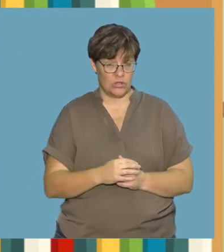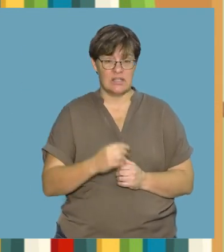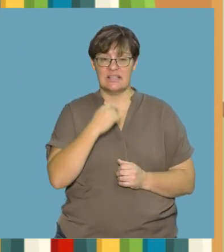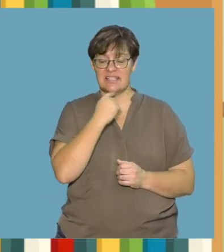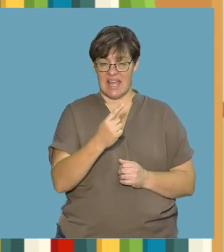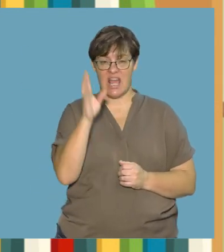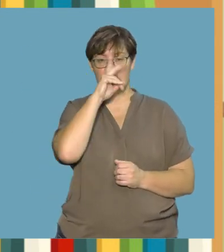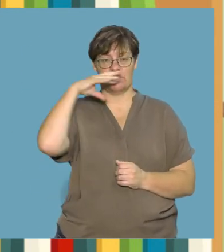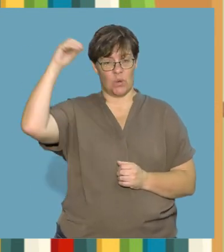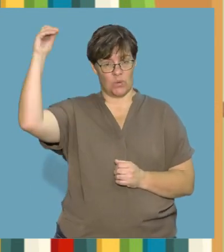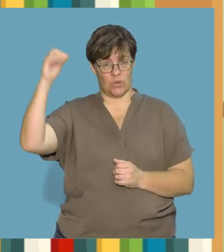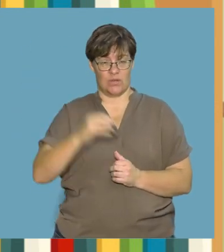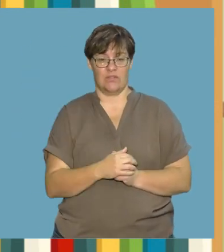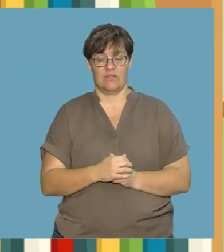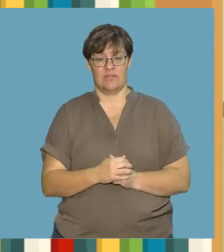smoke.